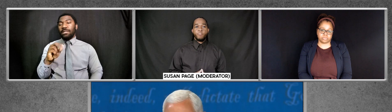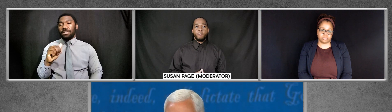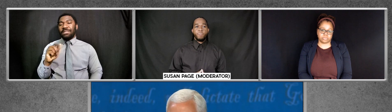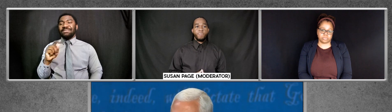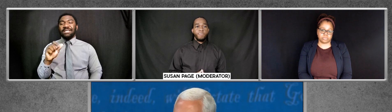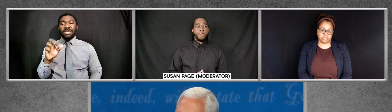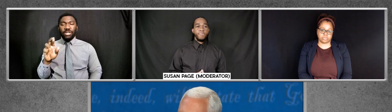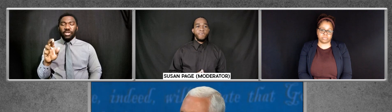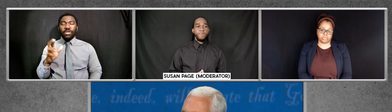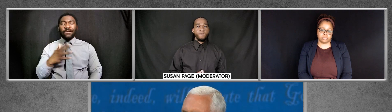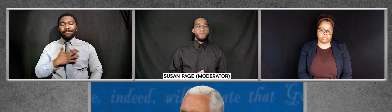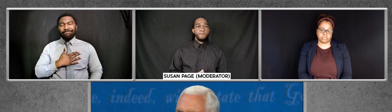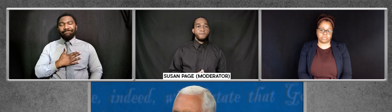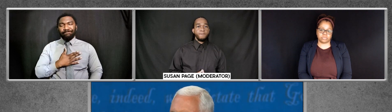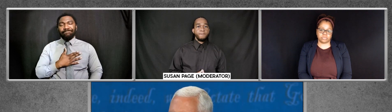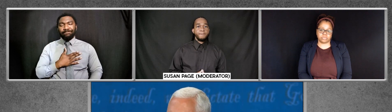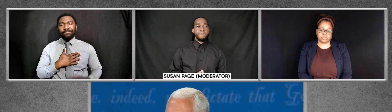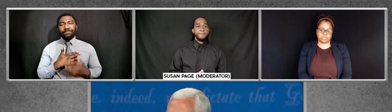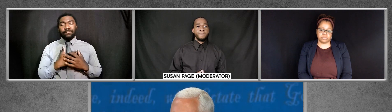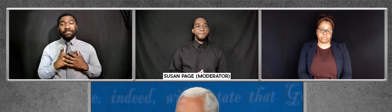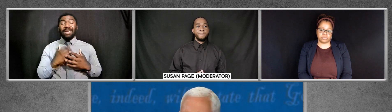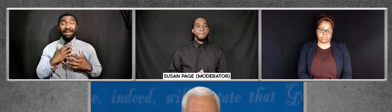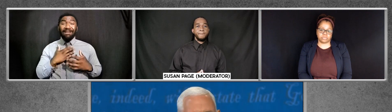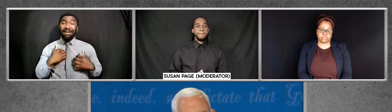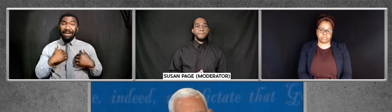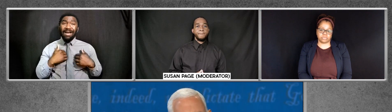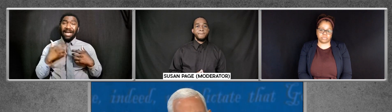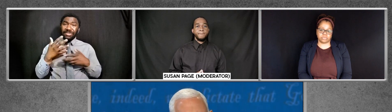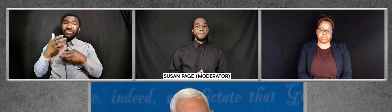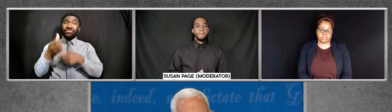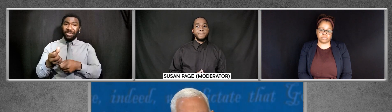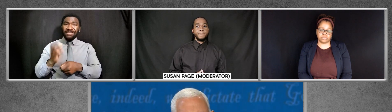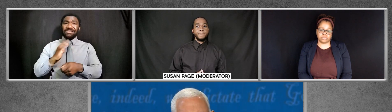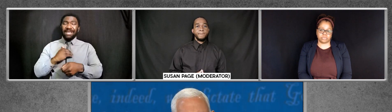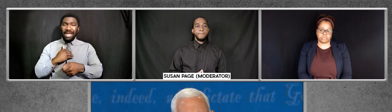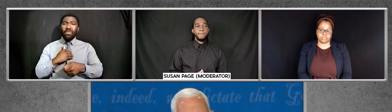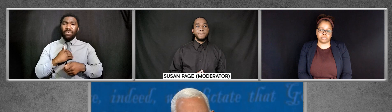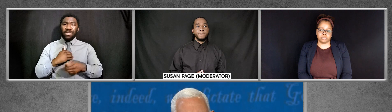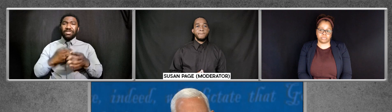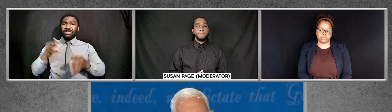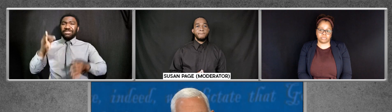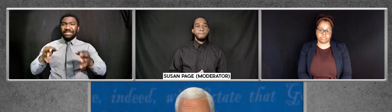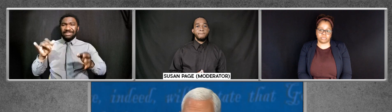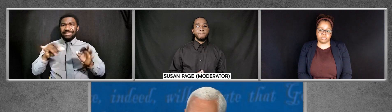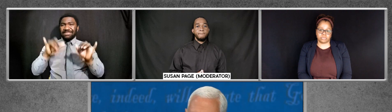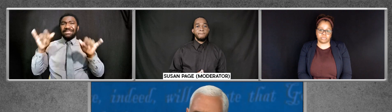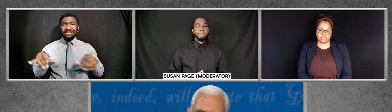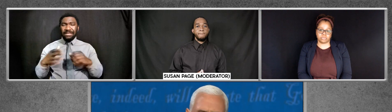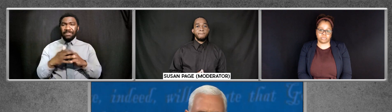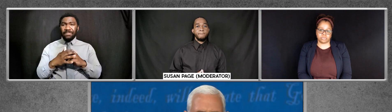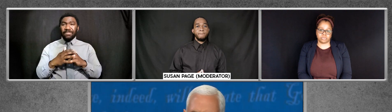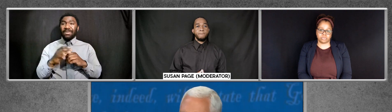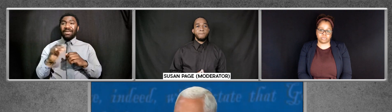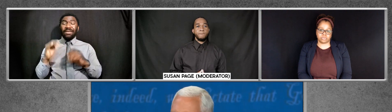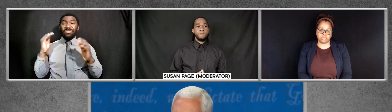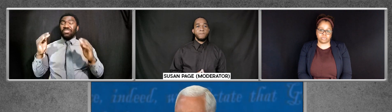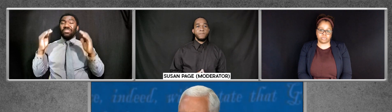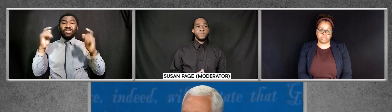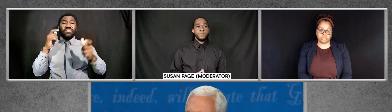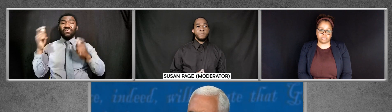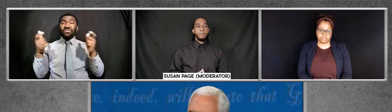But I trust our justice system, a grand jury that refused the evidence. And it really is remarkable that as a